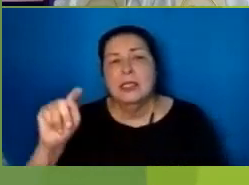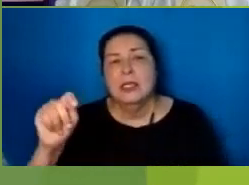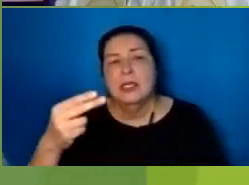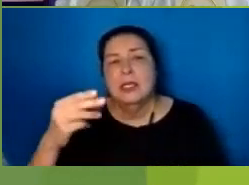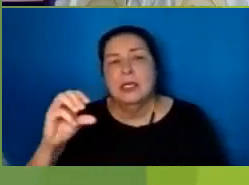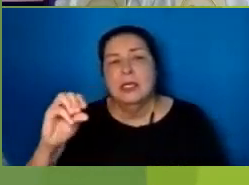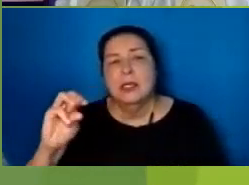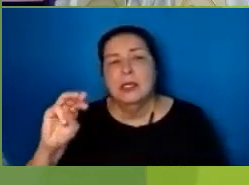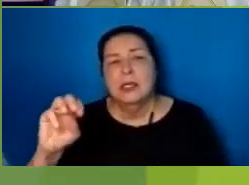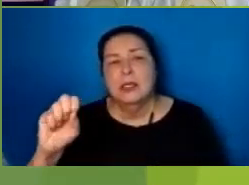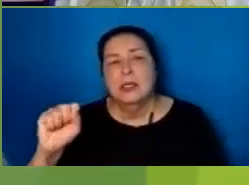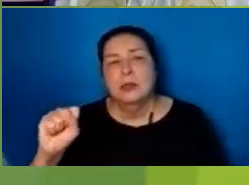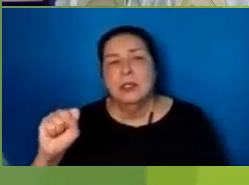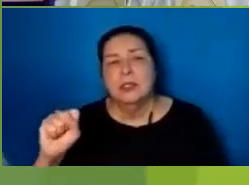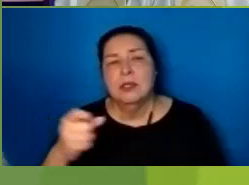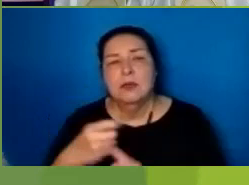his doubt